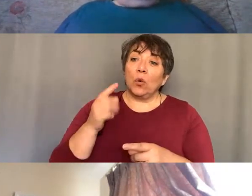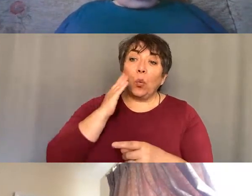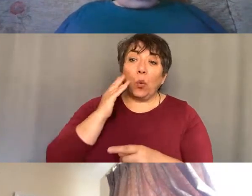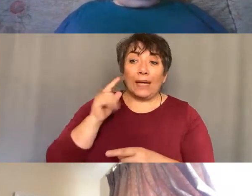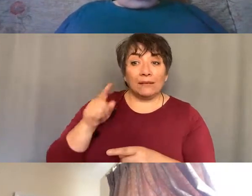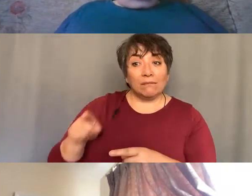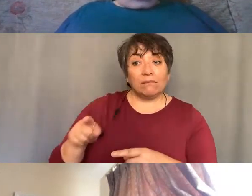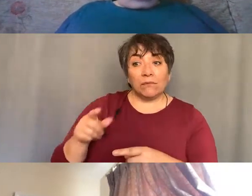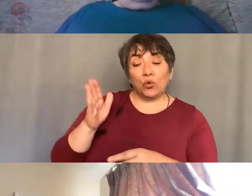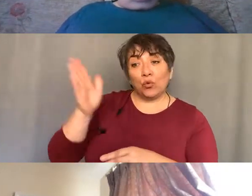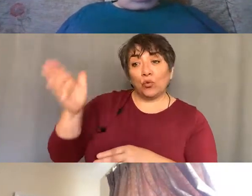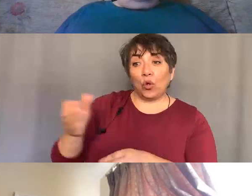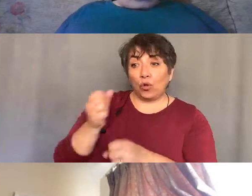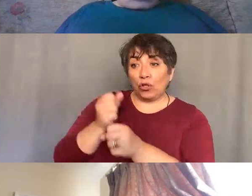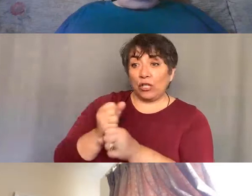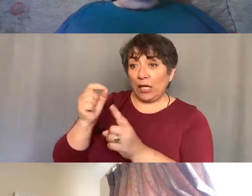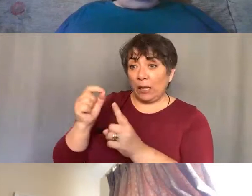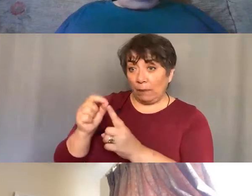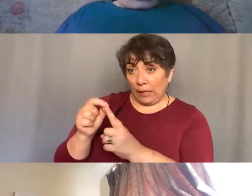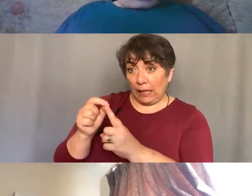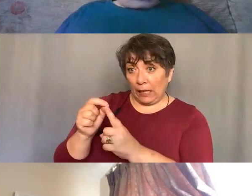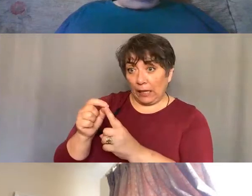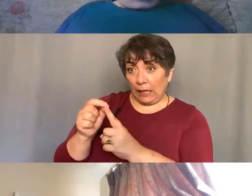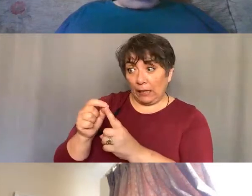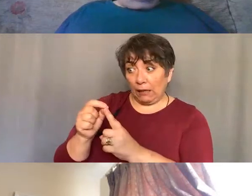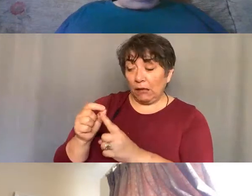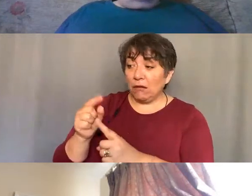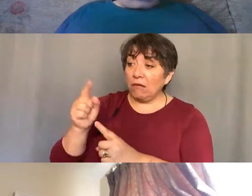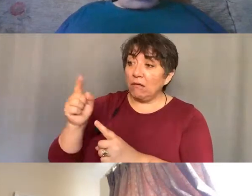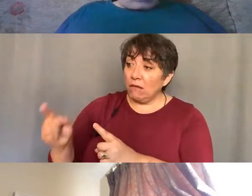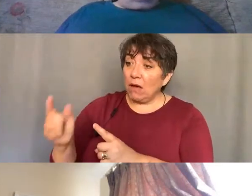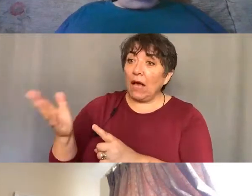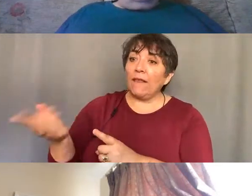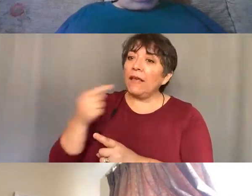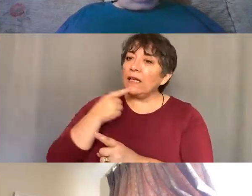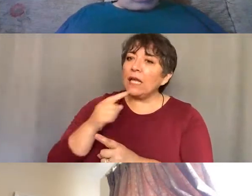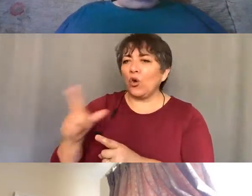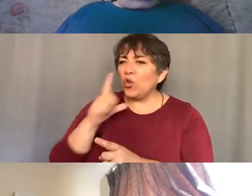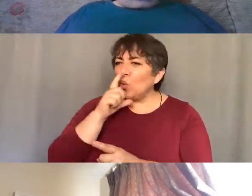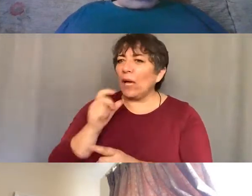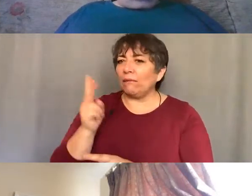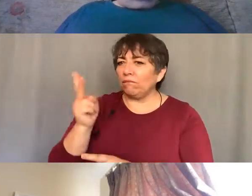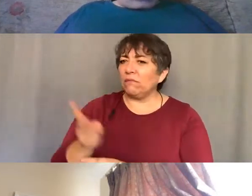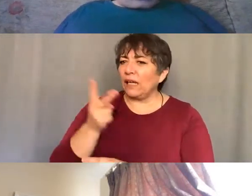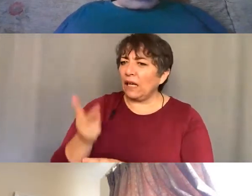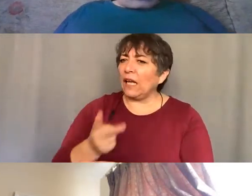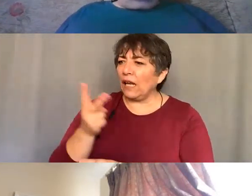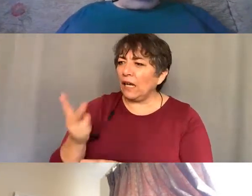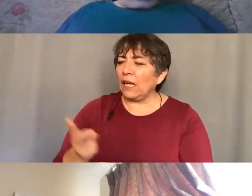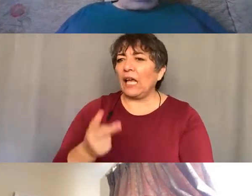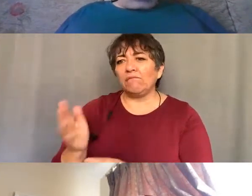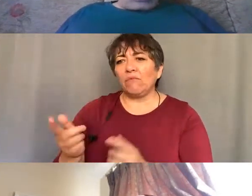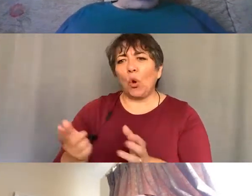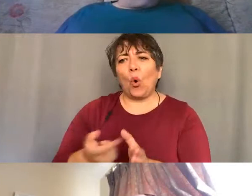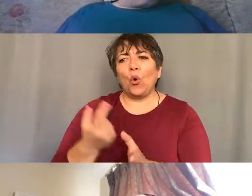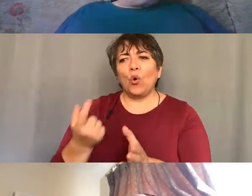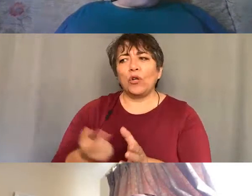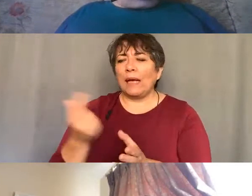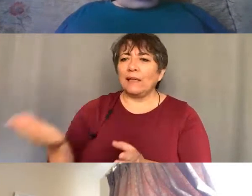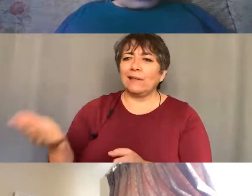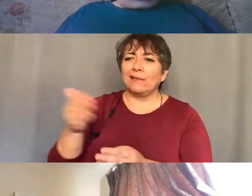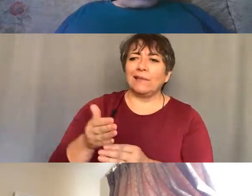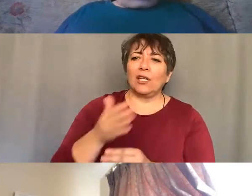So electronic repeat dispensing can be something that can work well for patients that don't have any internet access or any